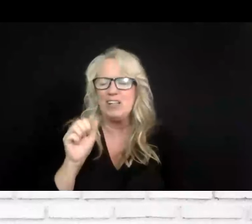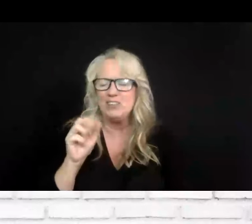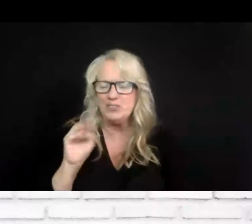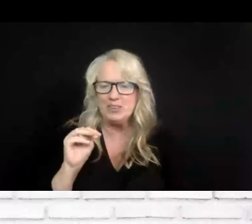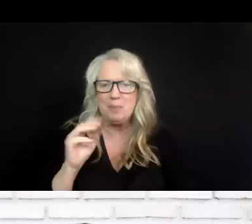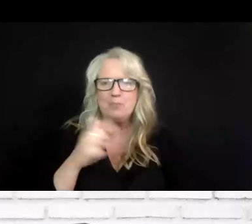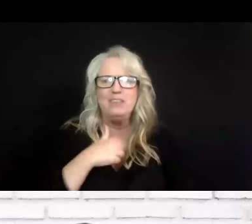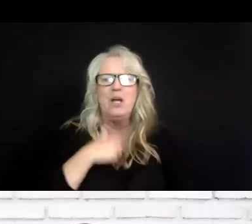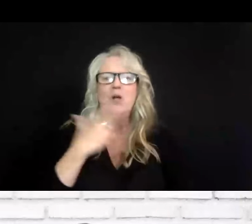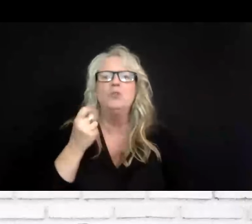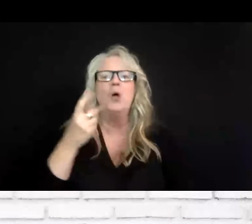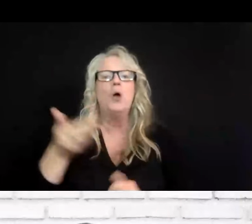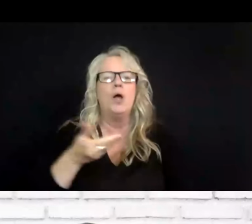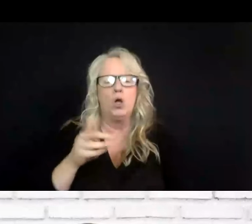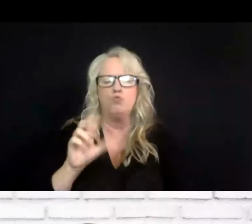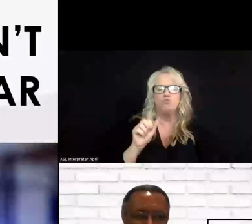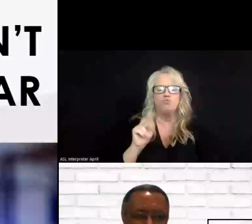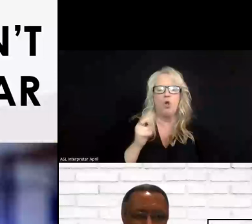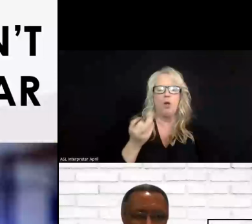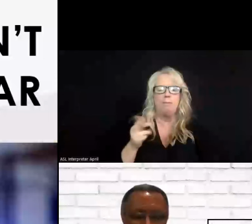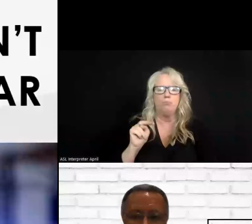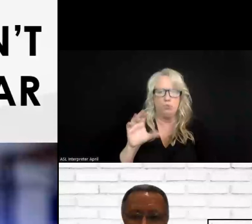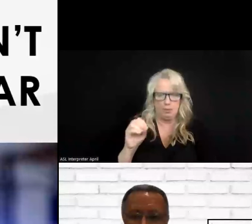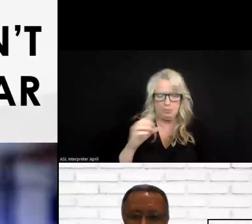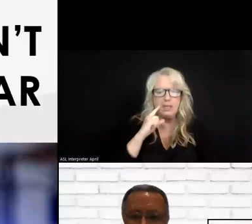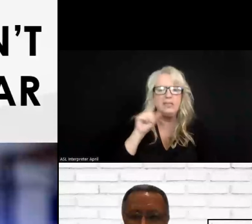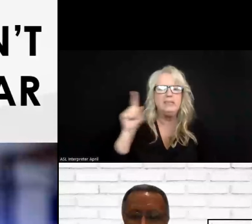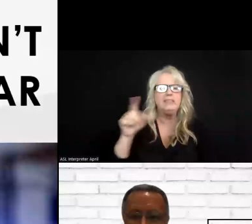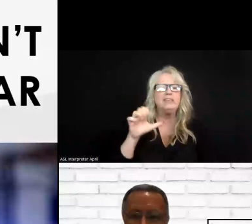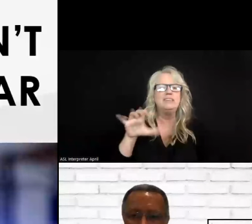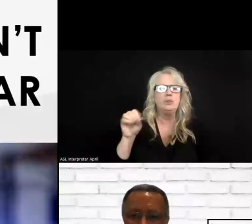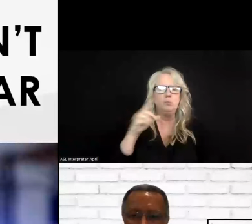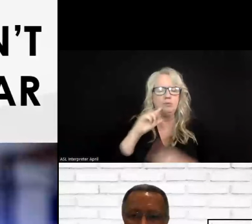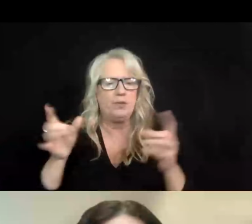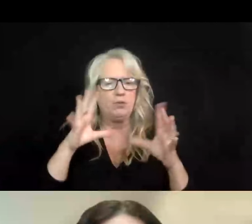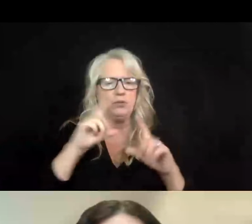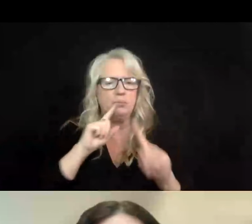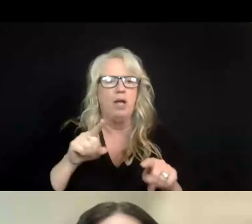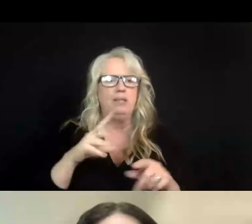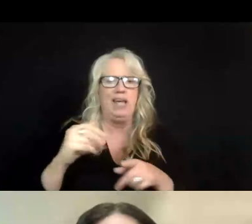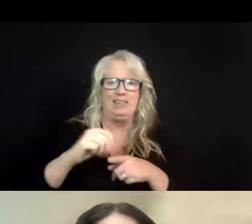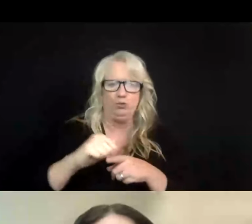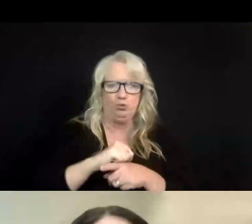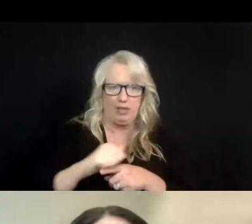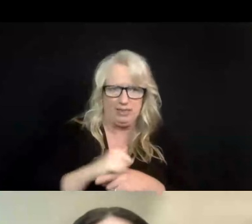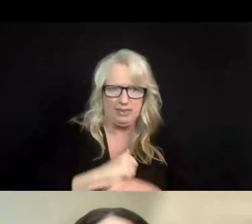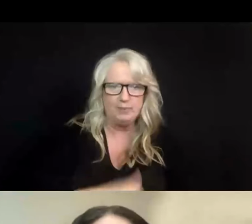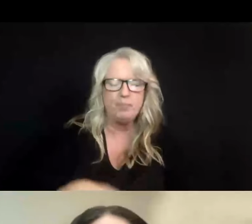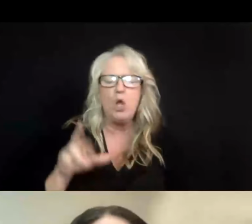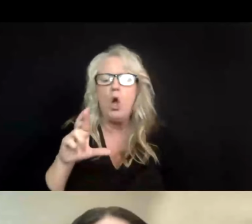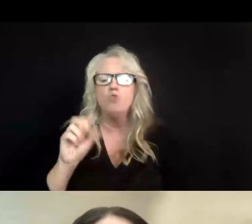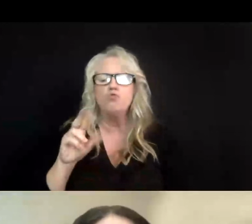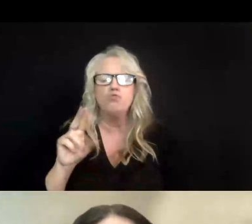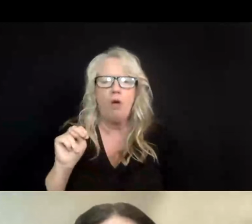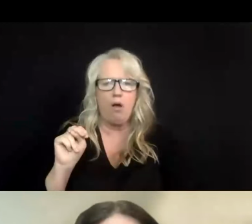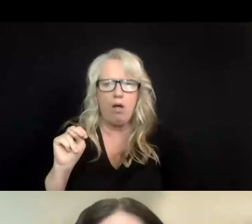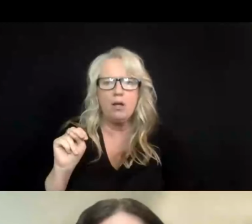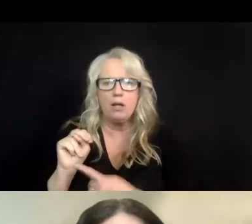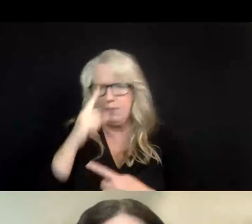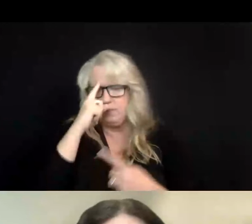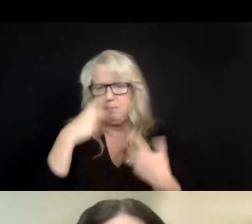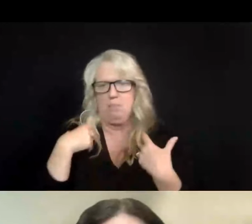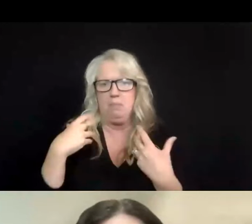like to welcome Ron Bruno. He's the CEO of Crisis Response Programs and Training. Ron, the article, Mental Health Care